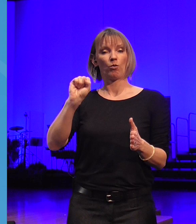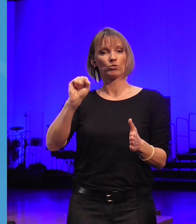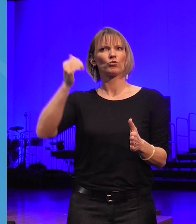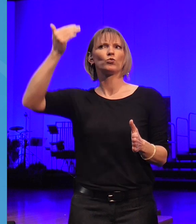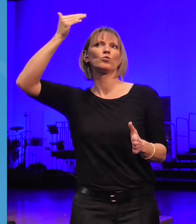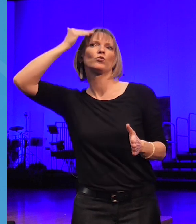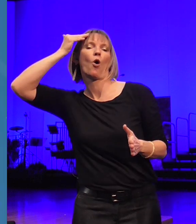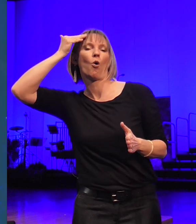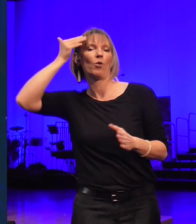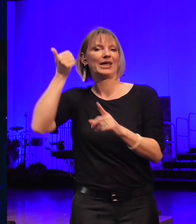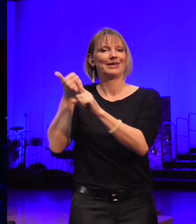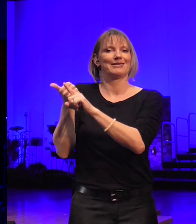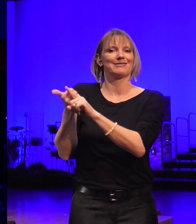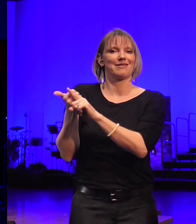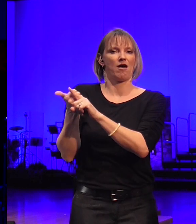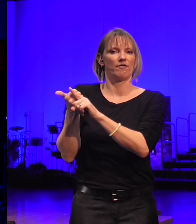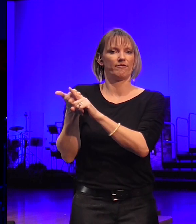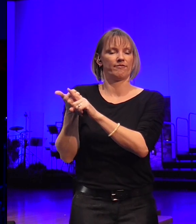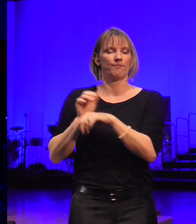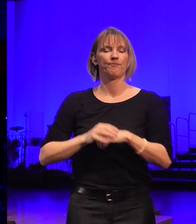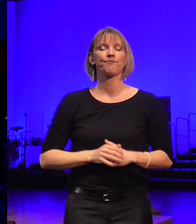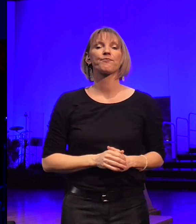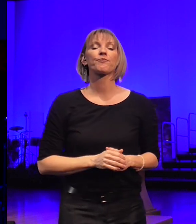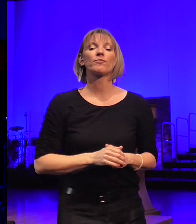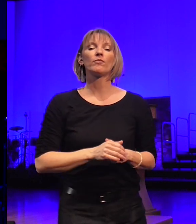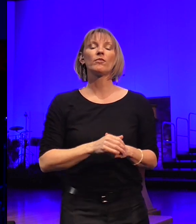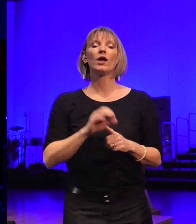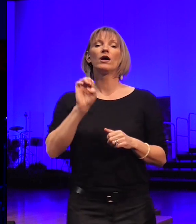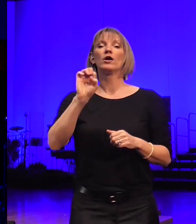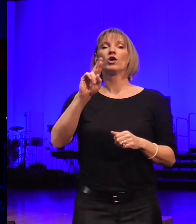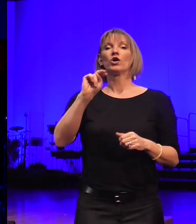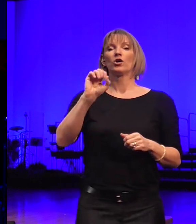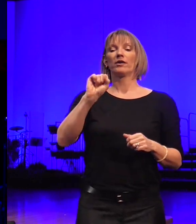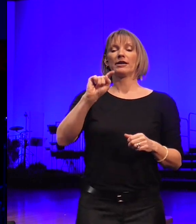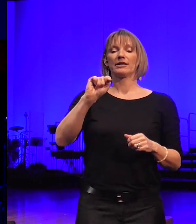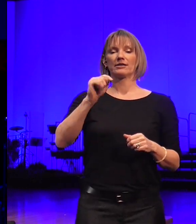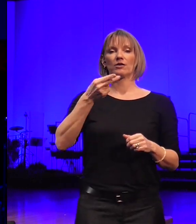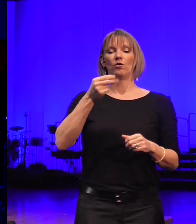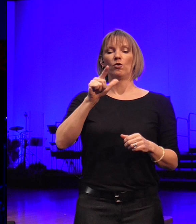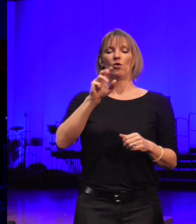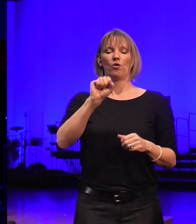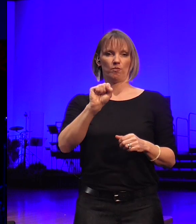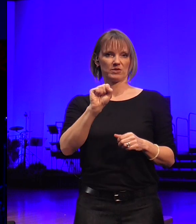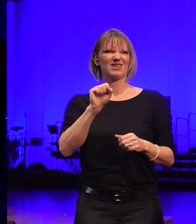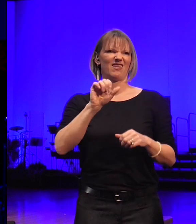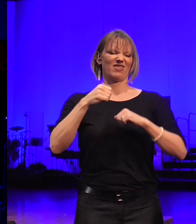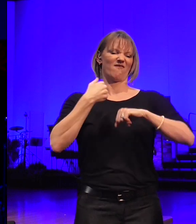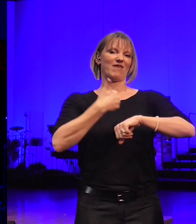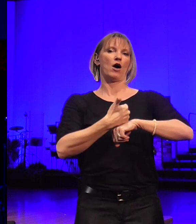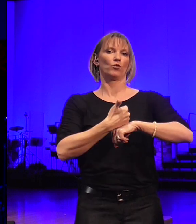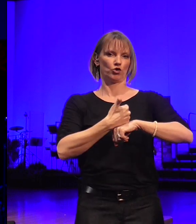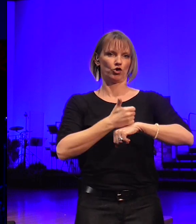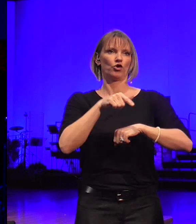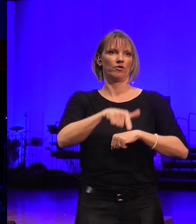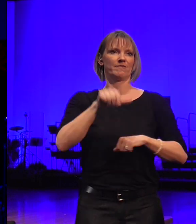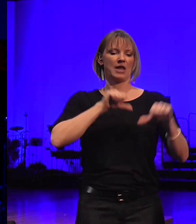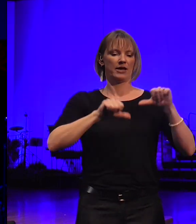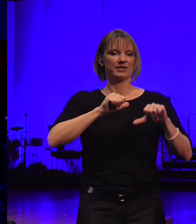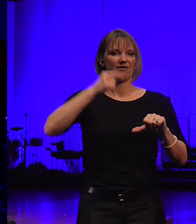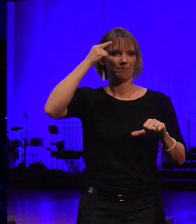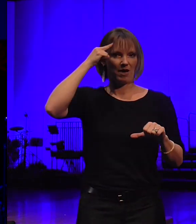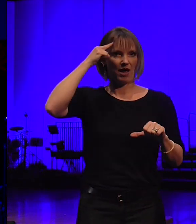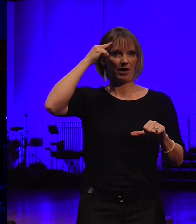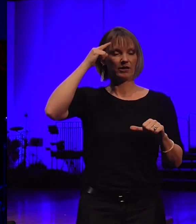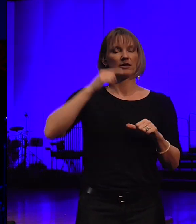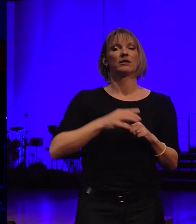itself. Ernest Holmes, the founder of the science of mind, the spirituality that we convey and we practice